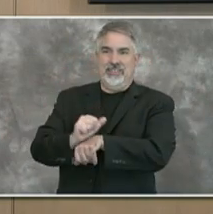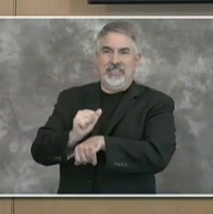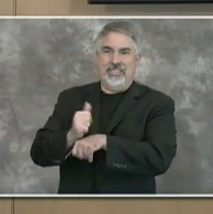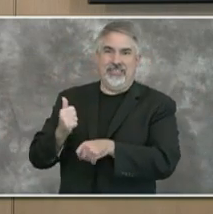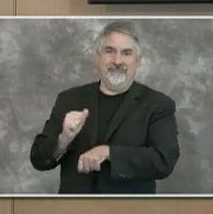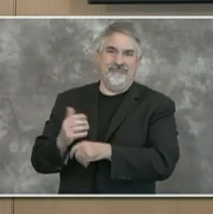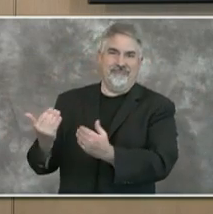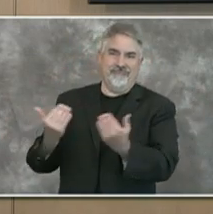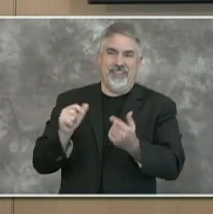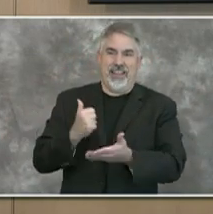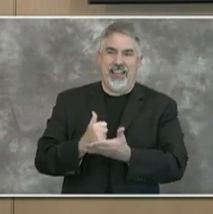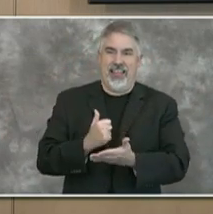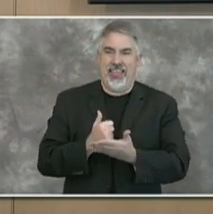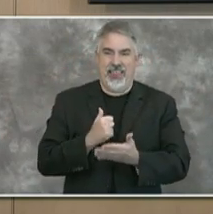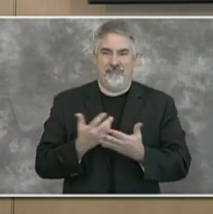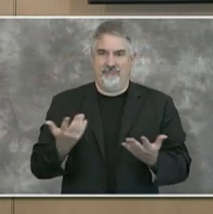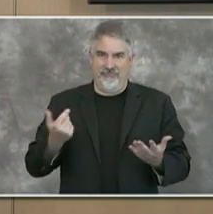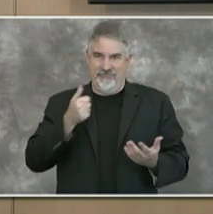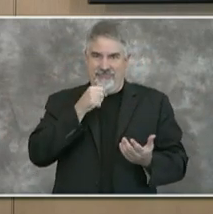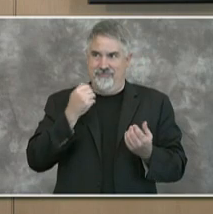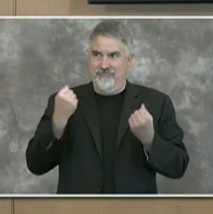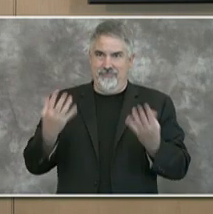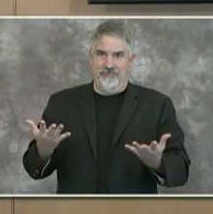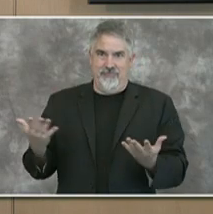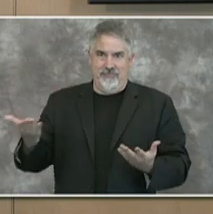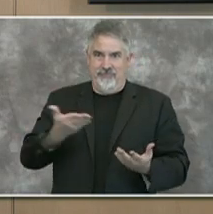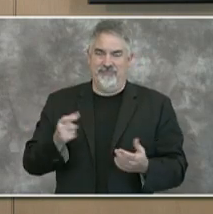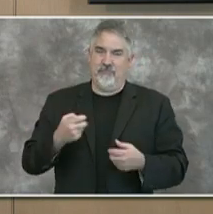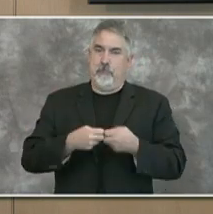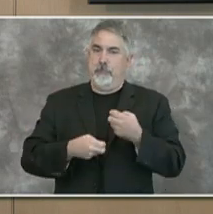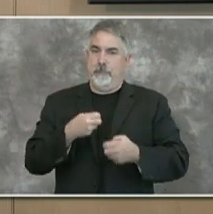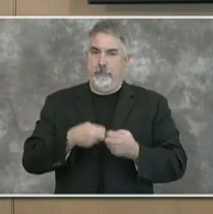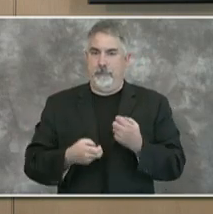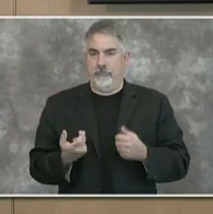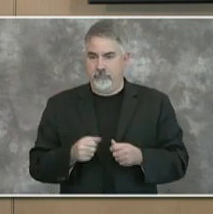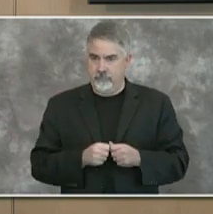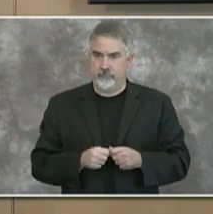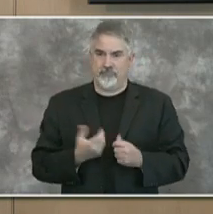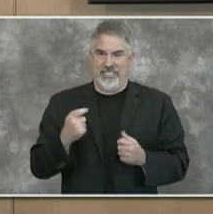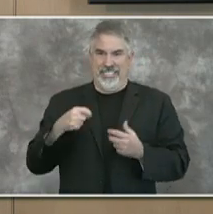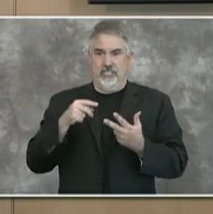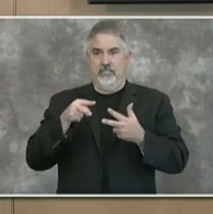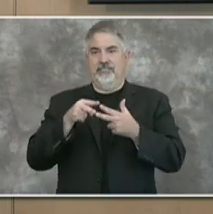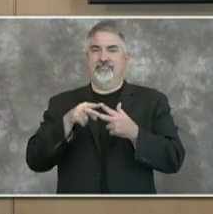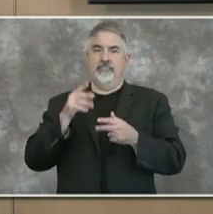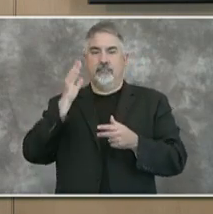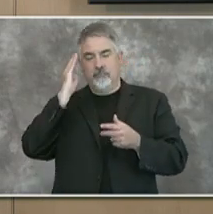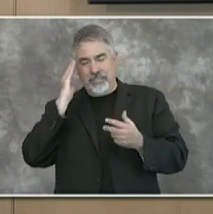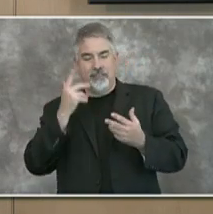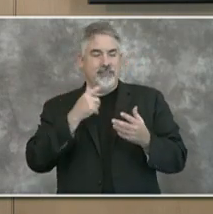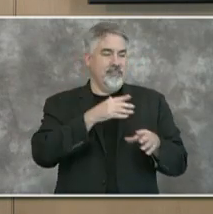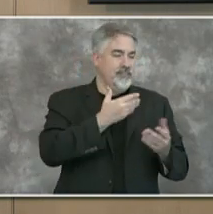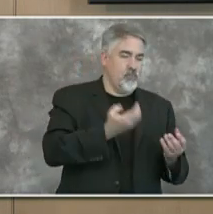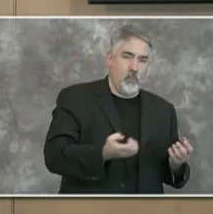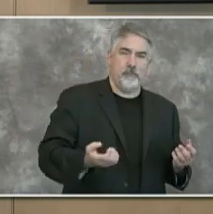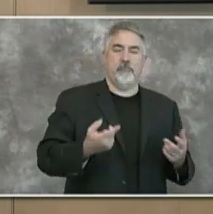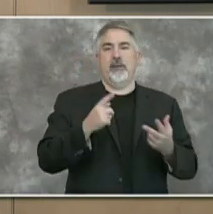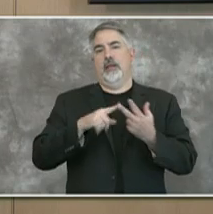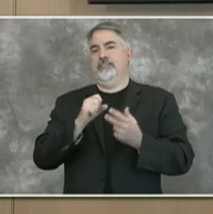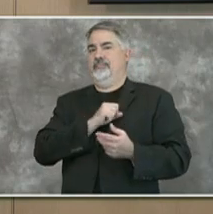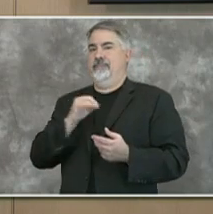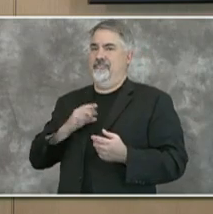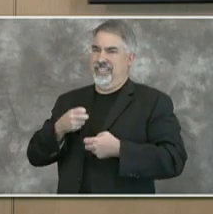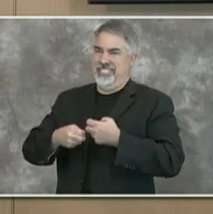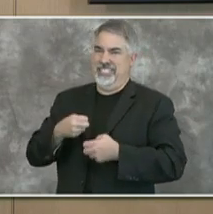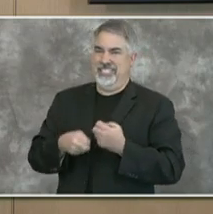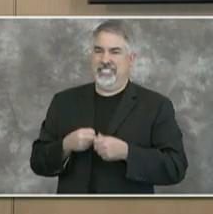the workers who we need. And so we're doing everything we can to increase those second two, which are in greater short supply. And that's what we do every